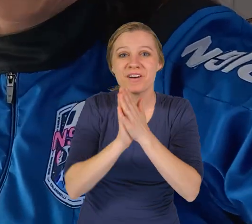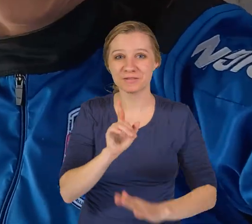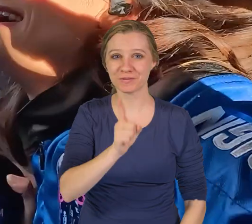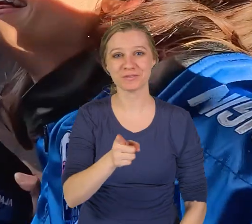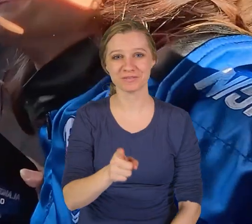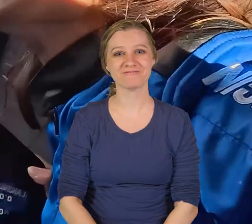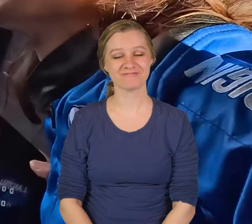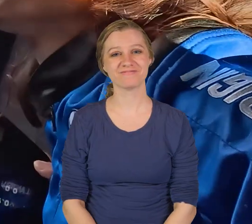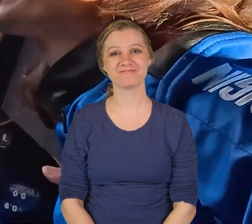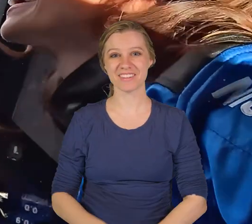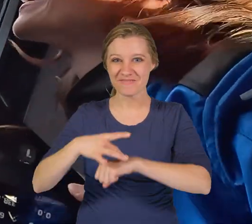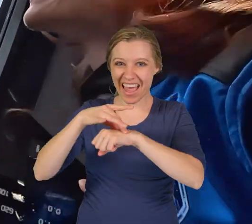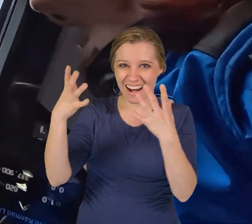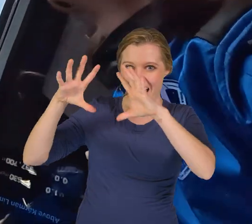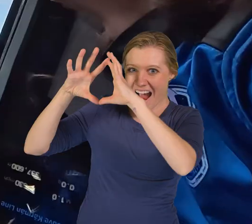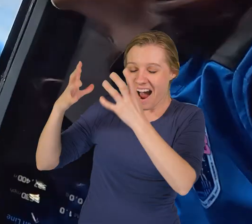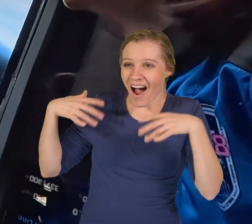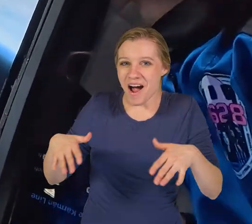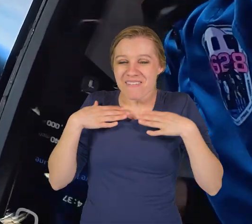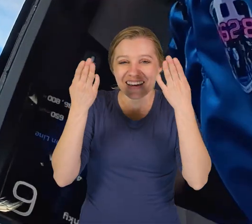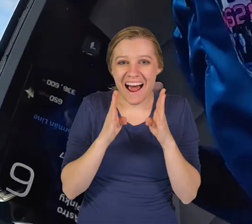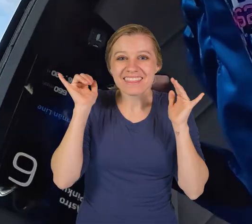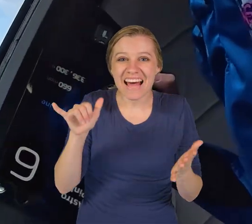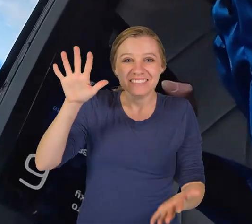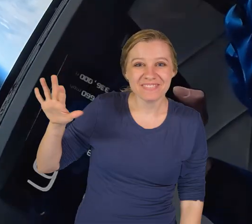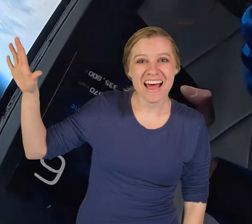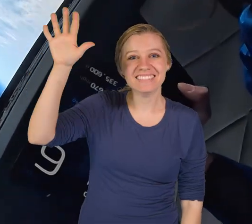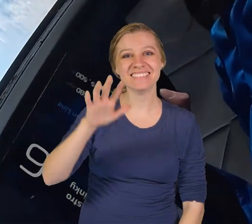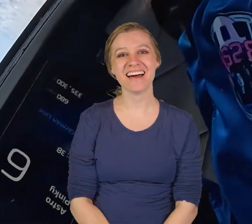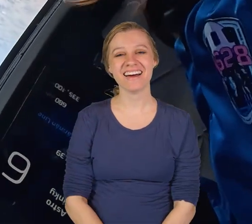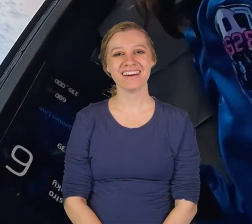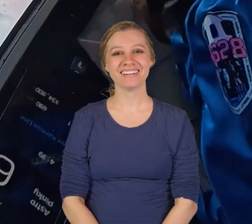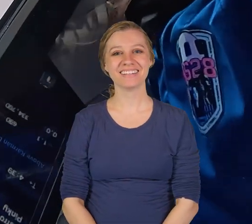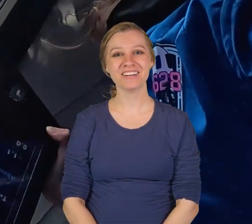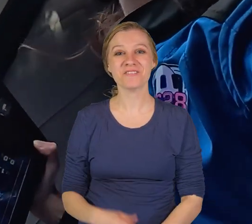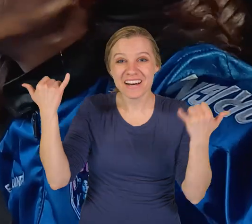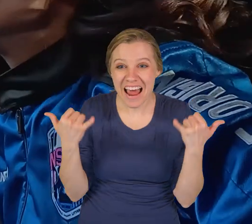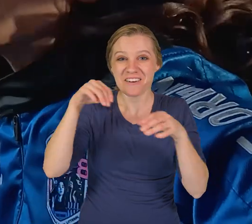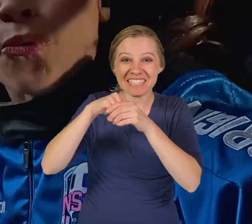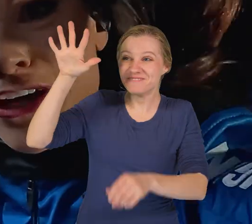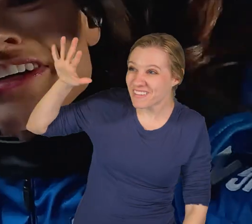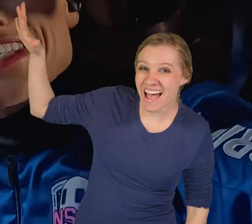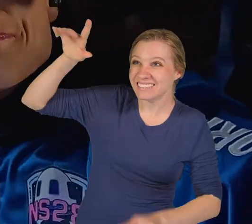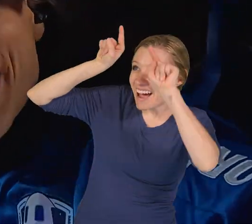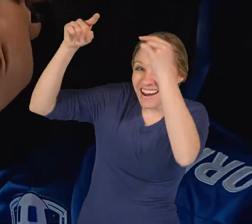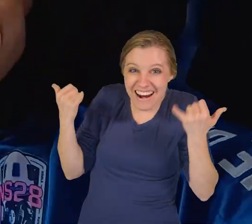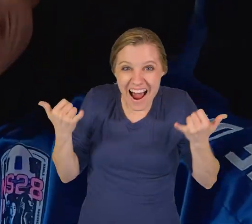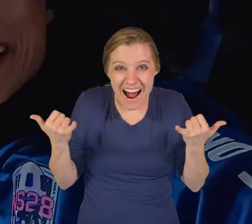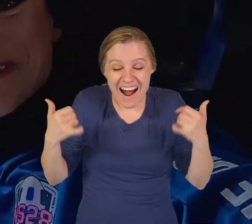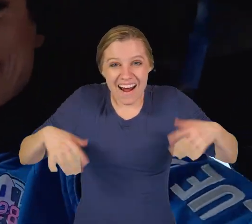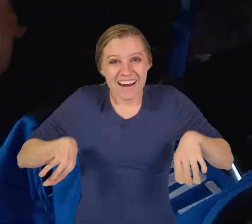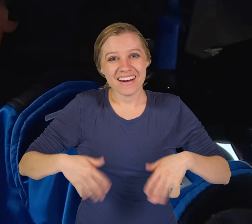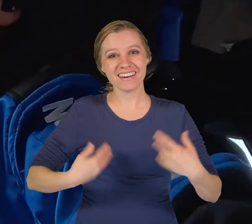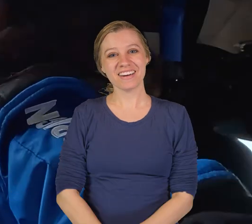true. That's our planet. Oh my God, that's space. We're in space